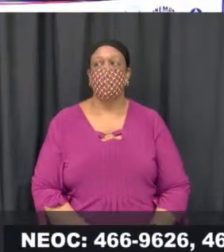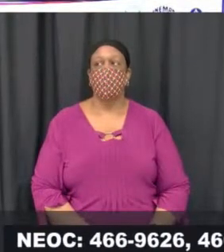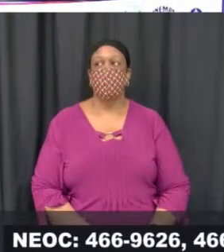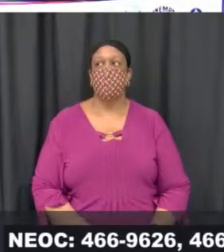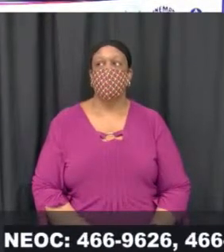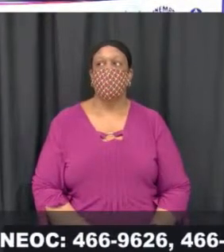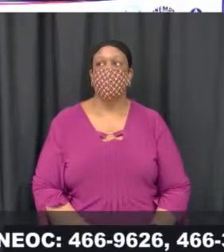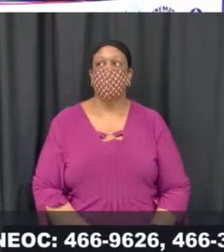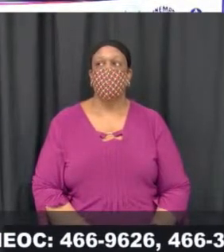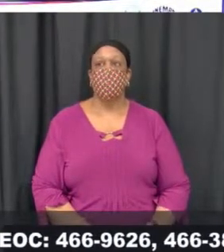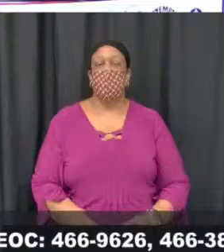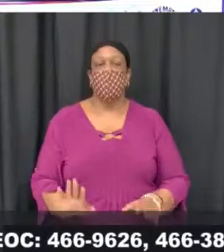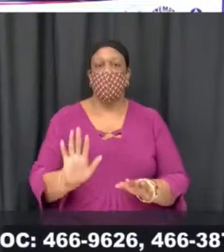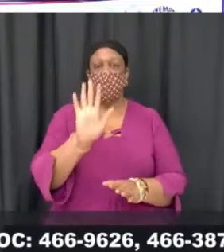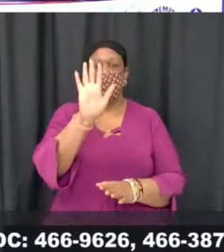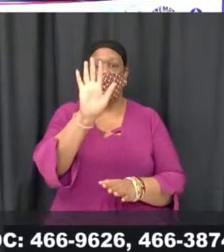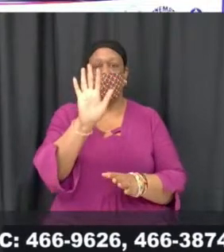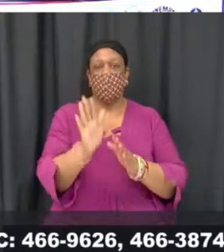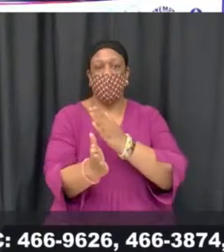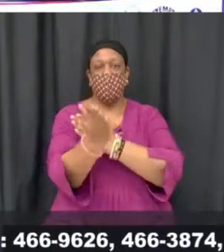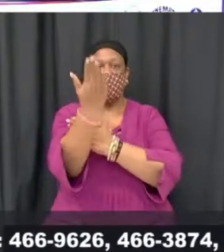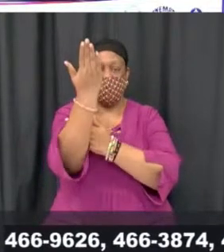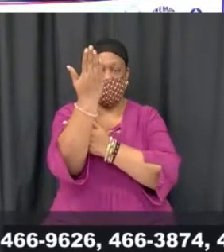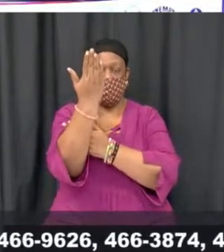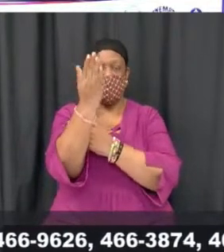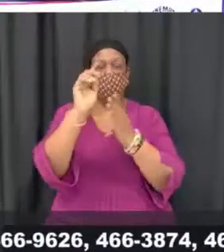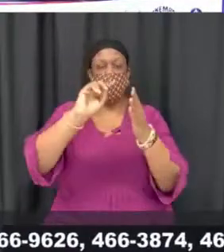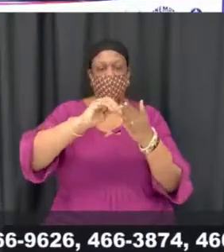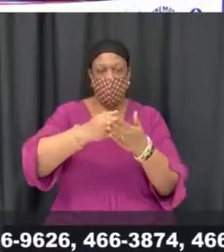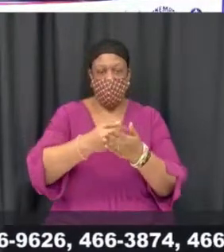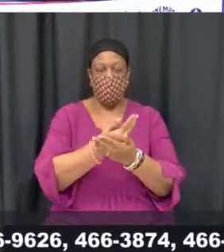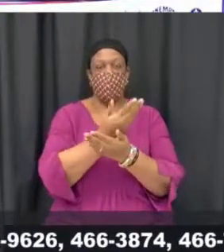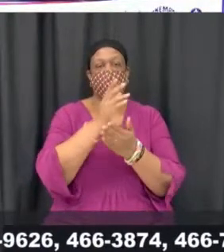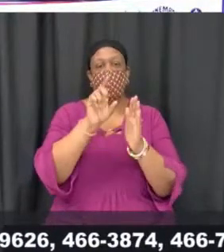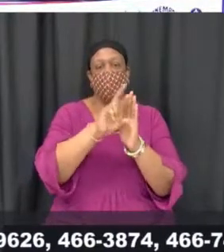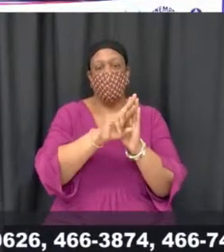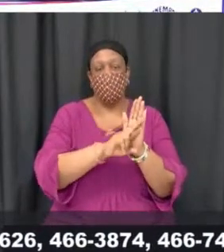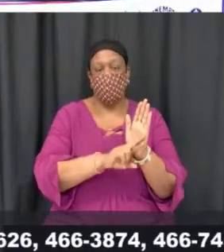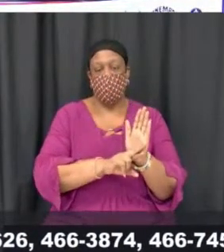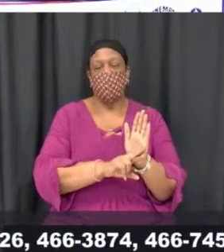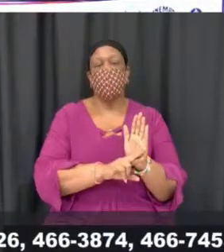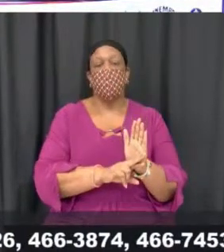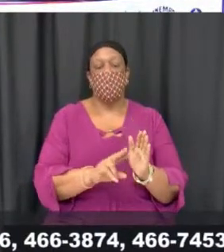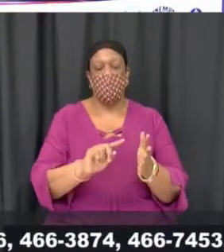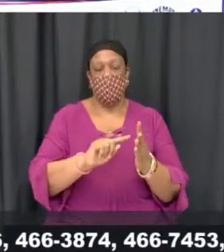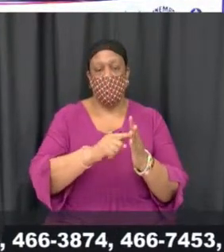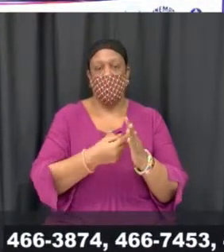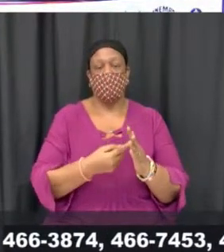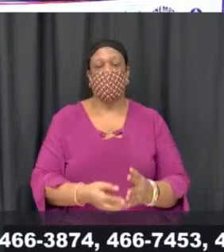2021 at 5:01 a.m.